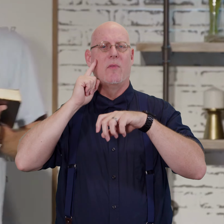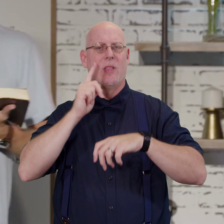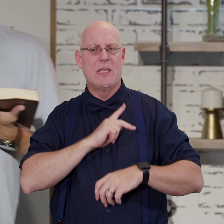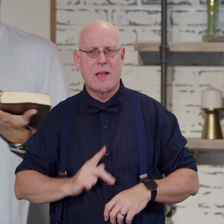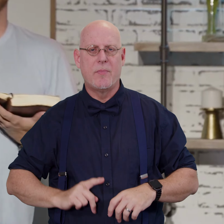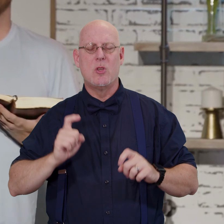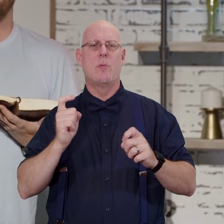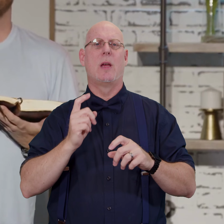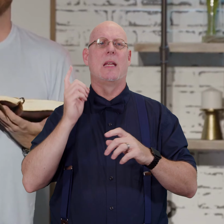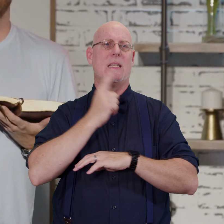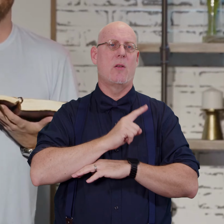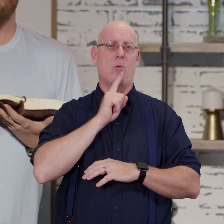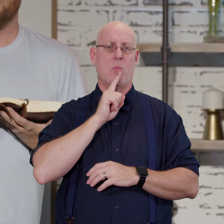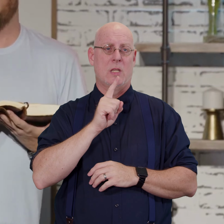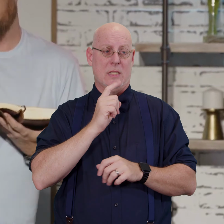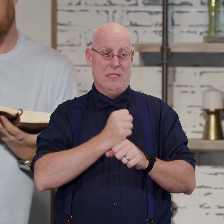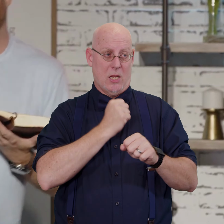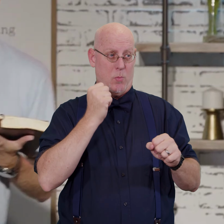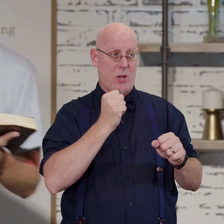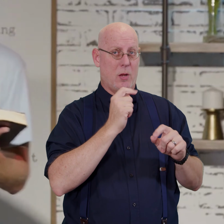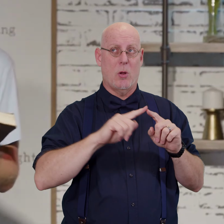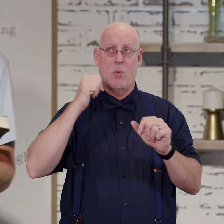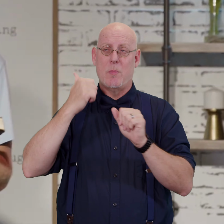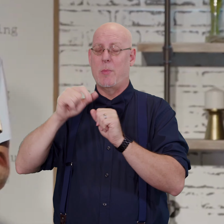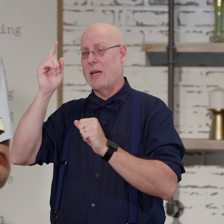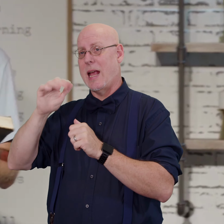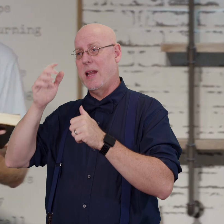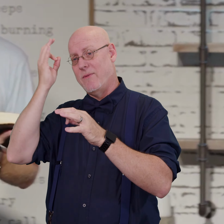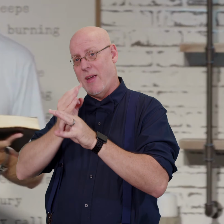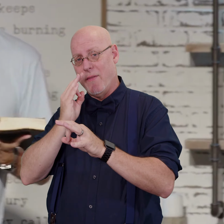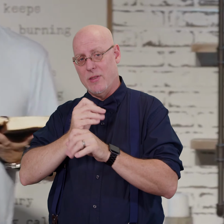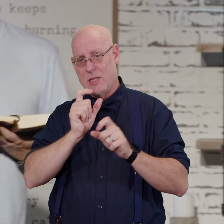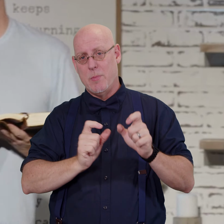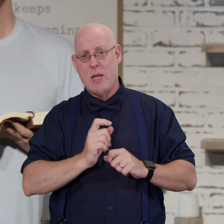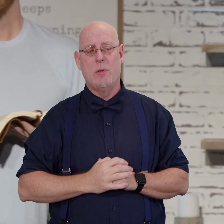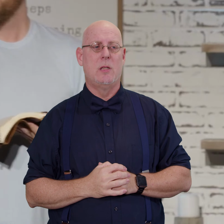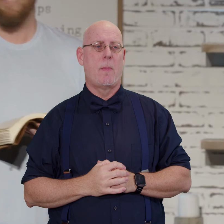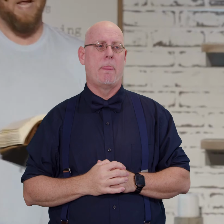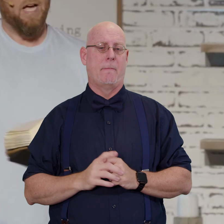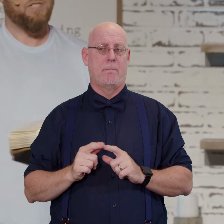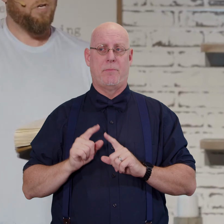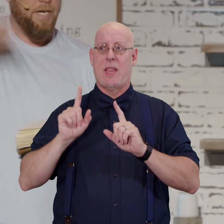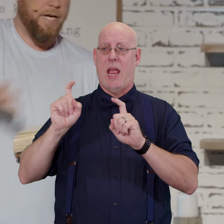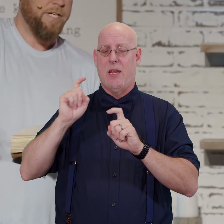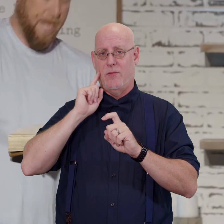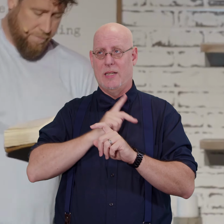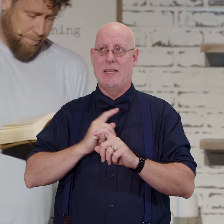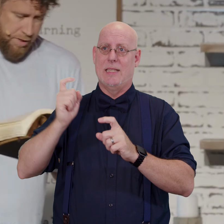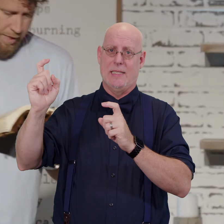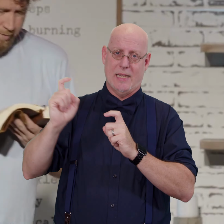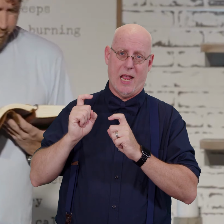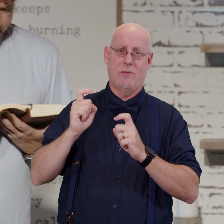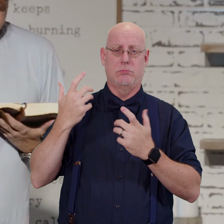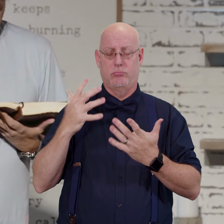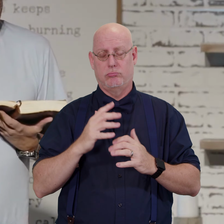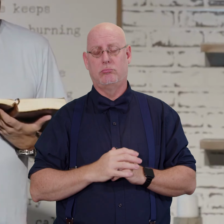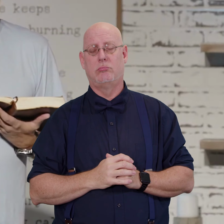king should be a day of really not only celebrating the king, but remembering God's faithfulness to the people. That when they asked for a king, he gave them a